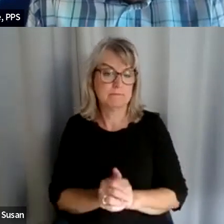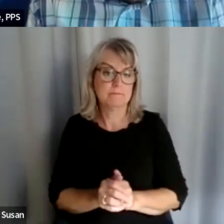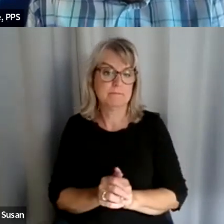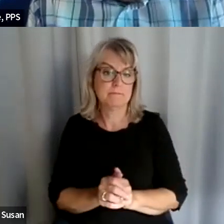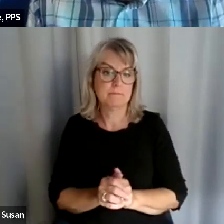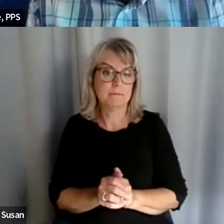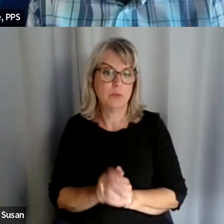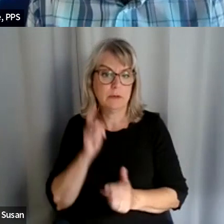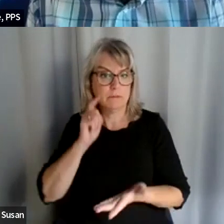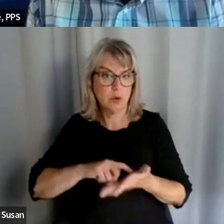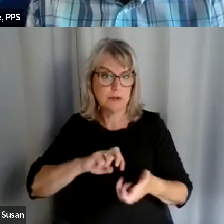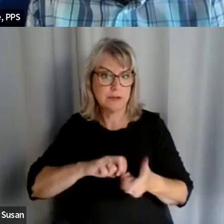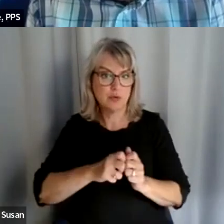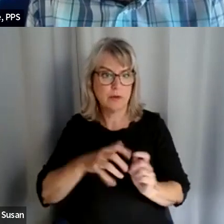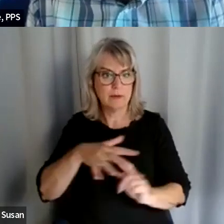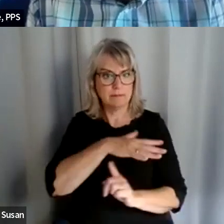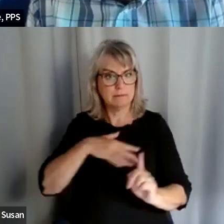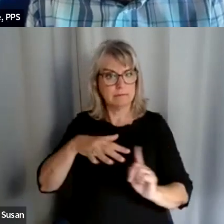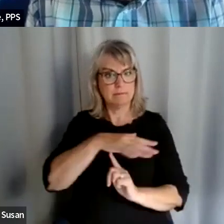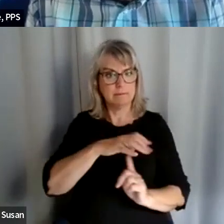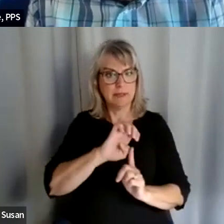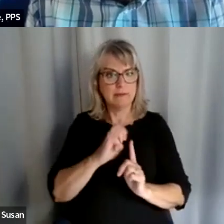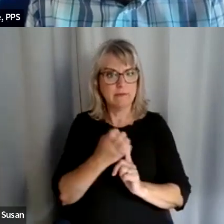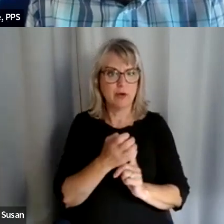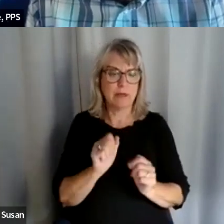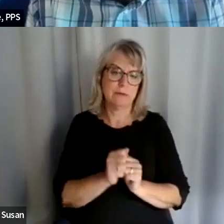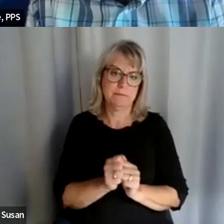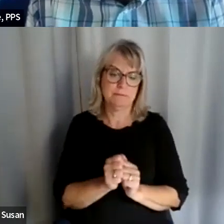into issues related to the environmental aisle and SF tool